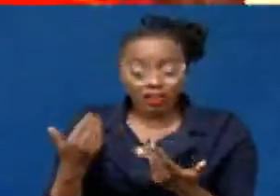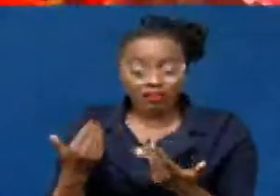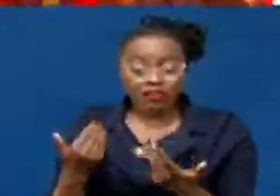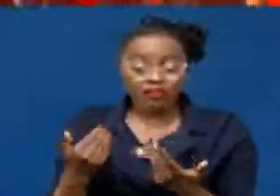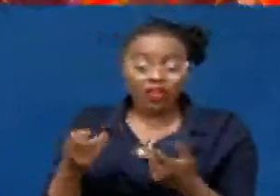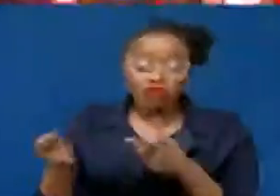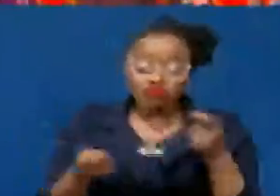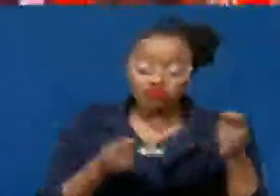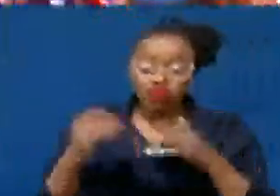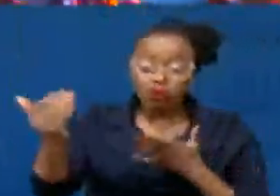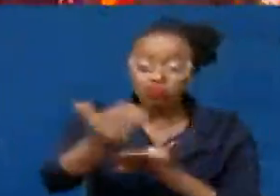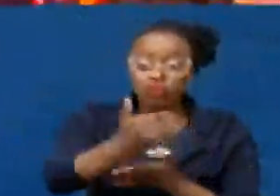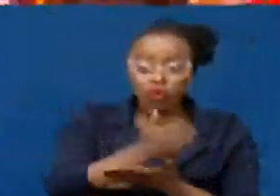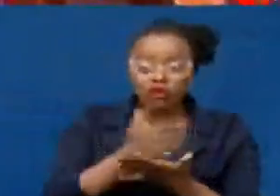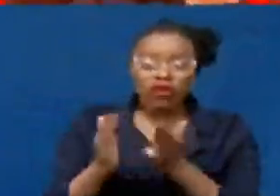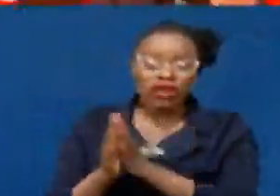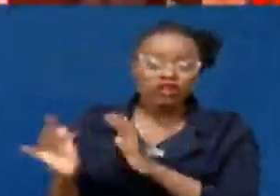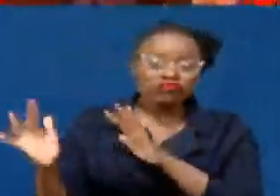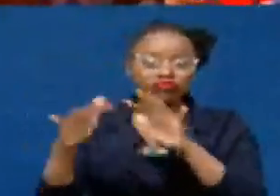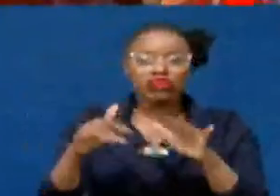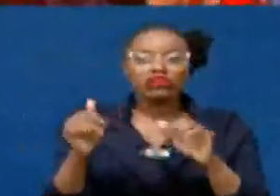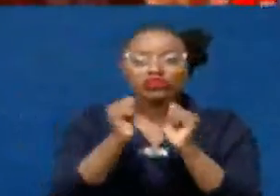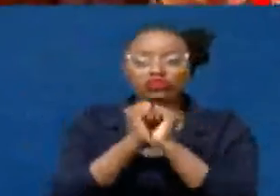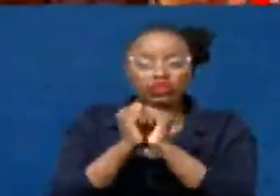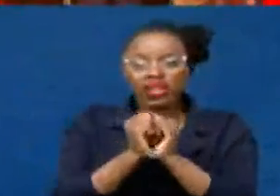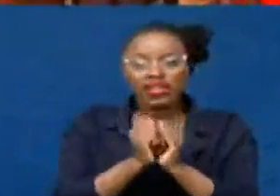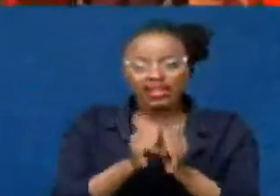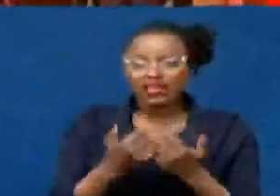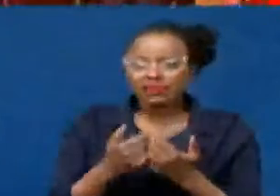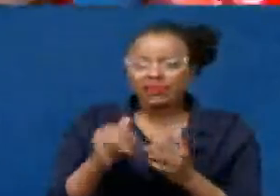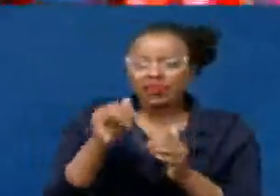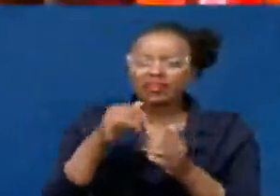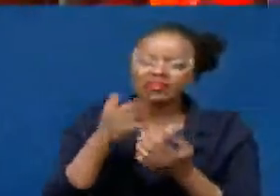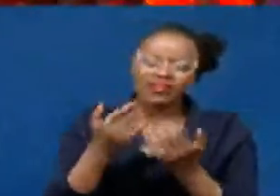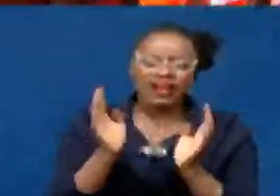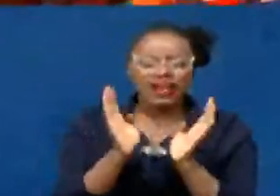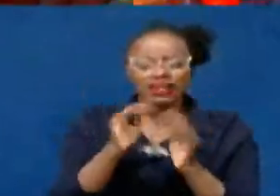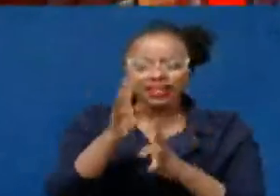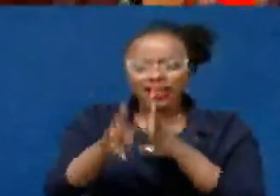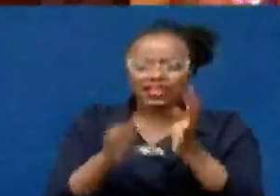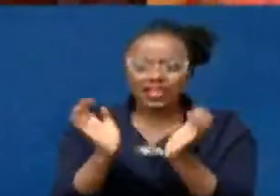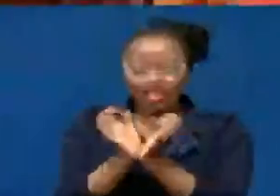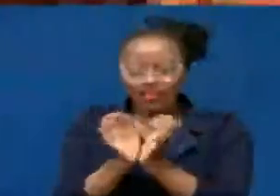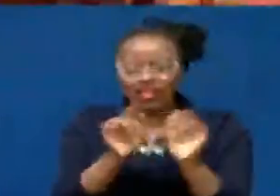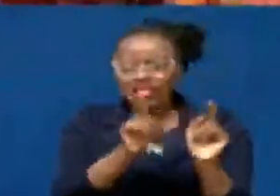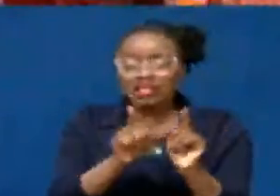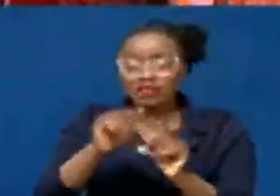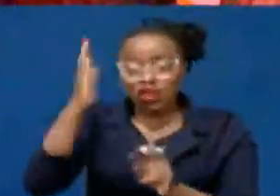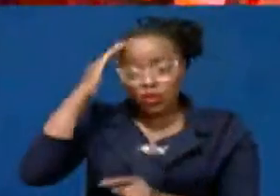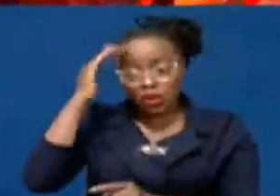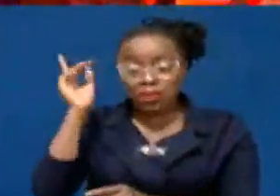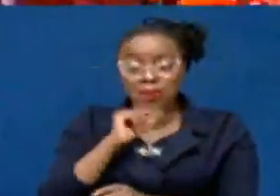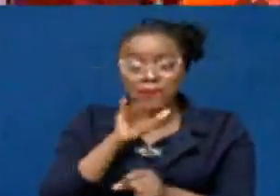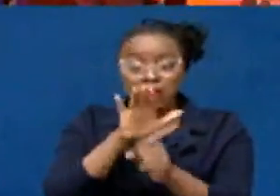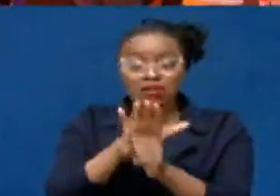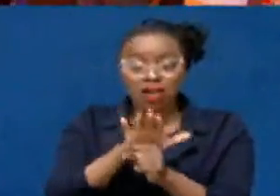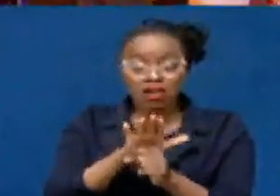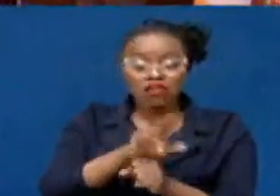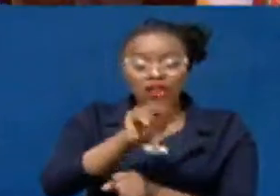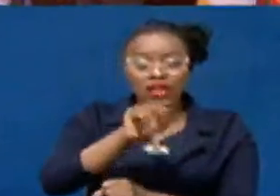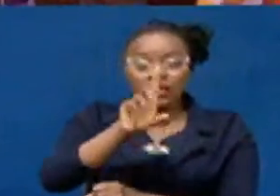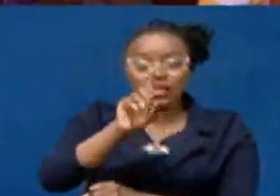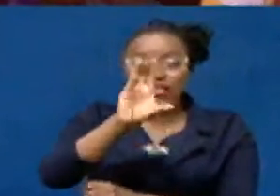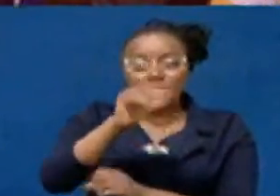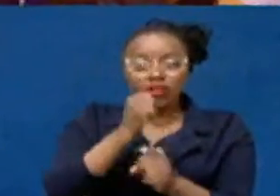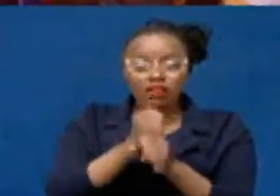able to mobilize them and bring them and to fill Kasarani grounds, I mean, the Kasarani Gymnasium, historic. Of course, we remember a lot of NDCs